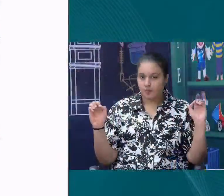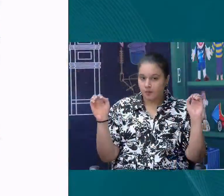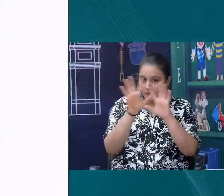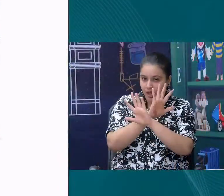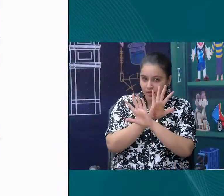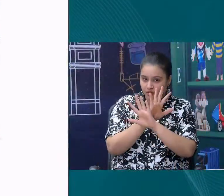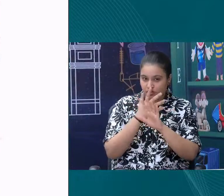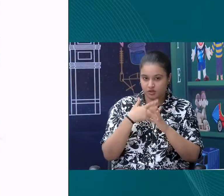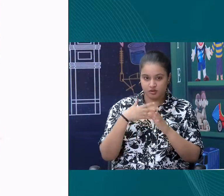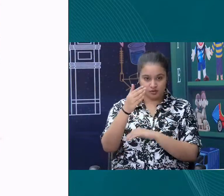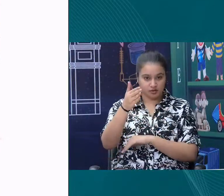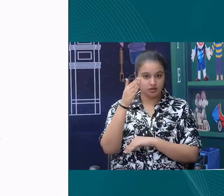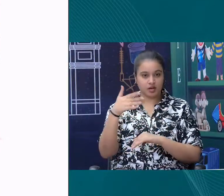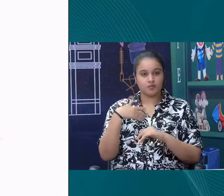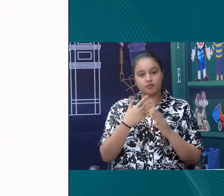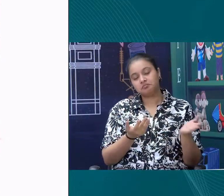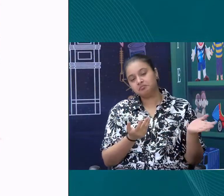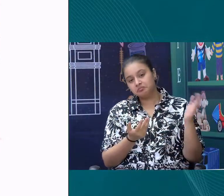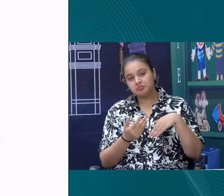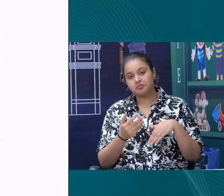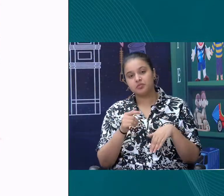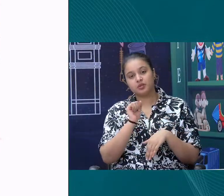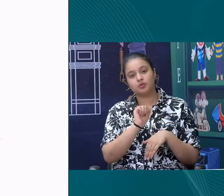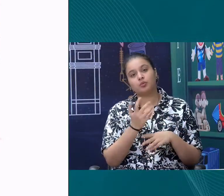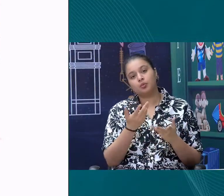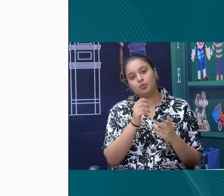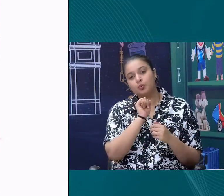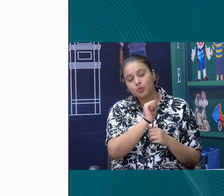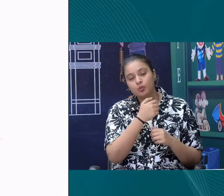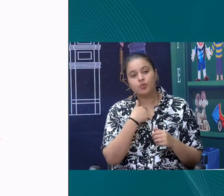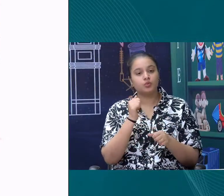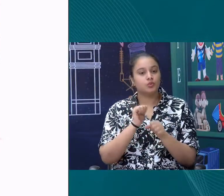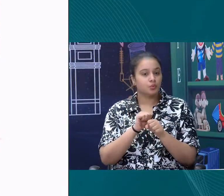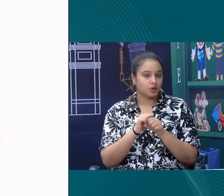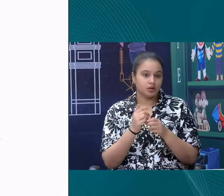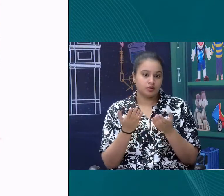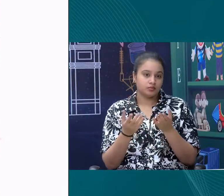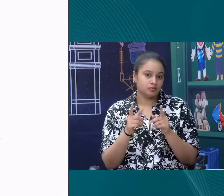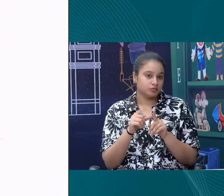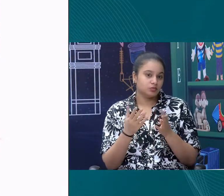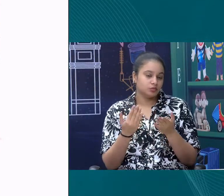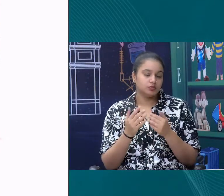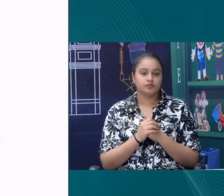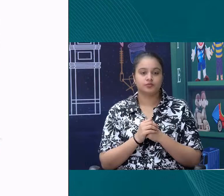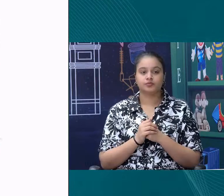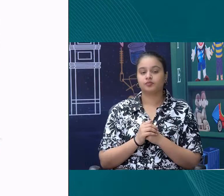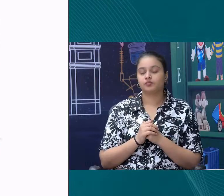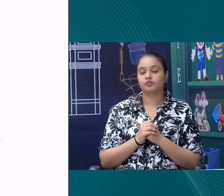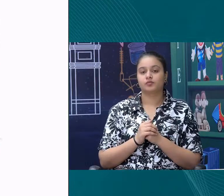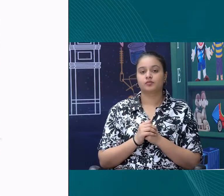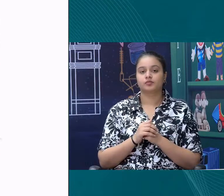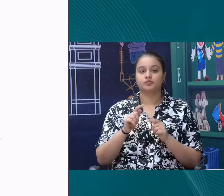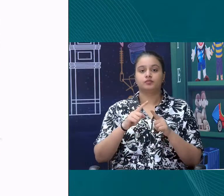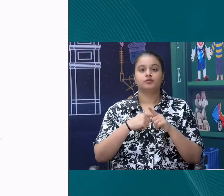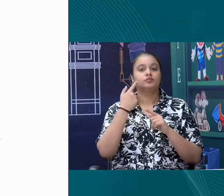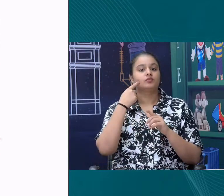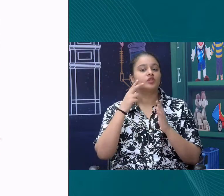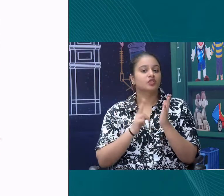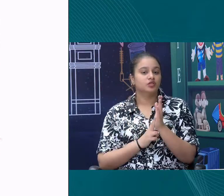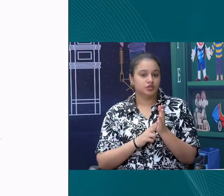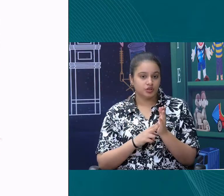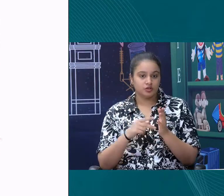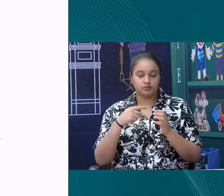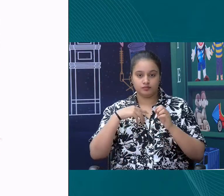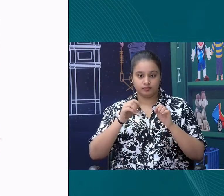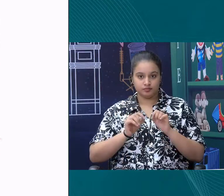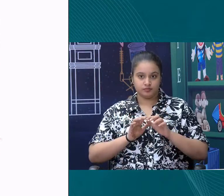to the camel and bring him to his original position. Take him to task, I guess. To take him to task. All right. So, the jinn rolled himself